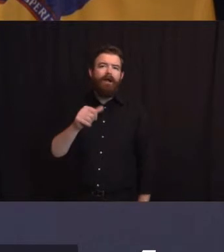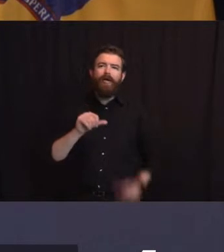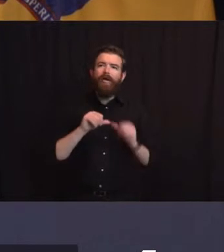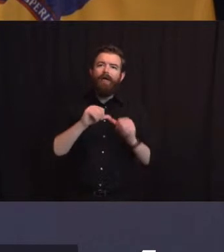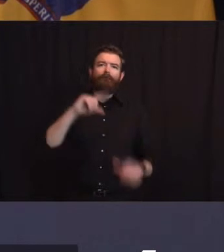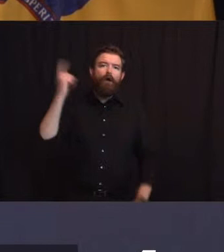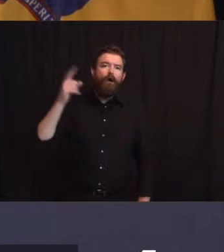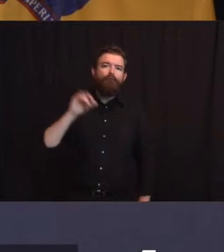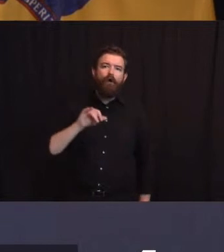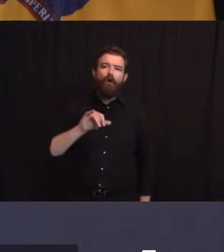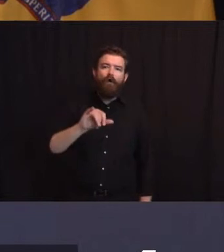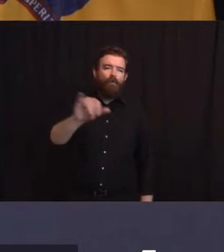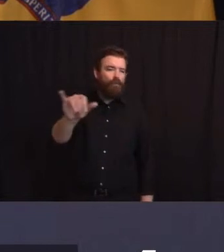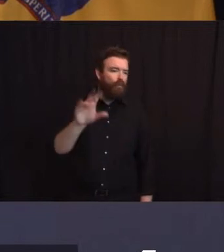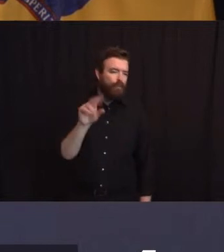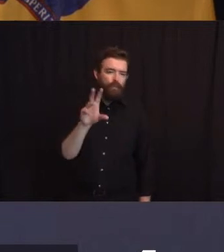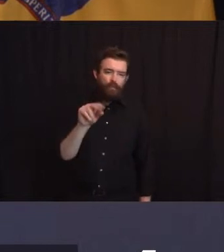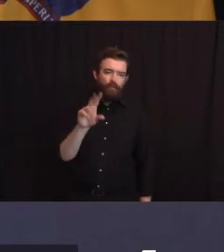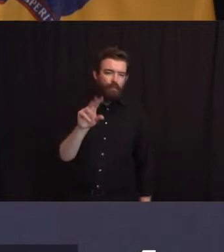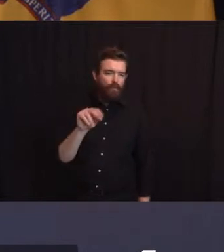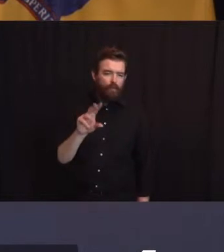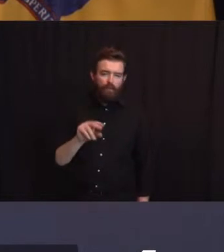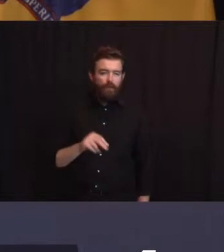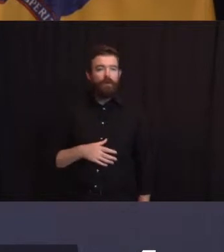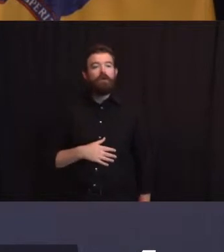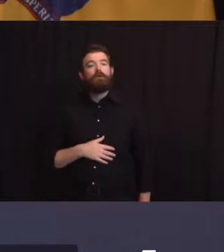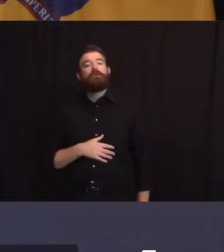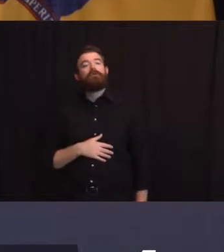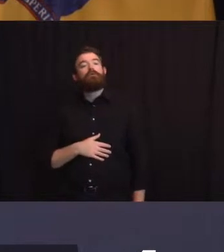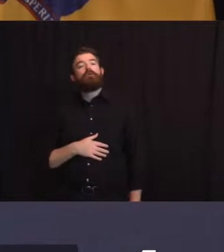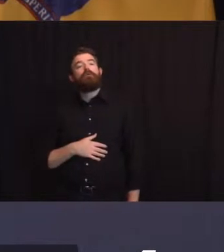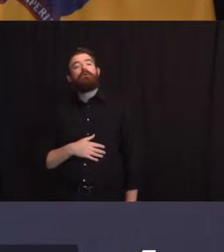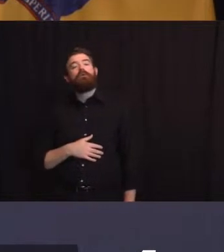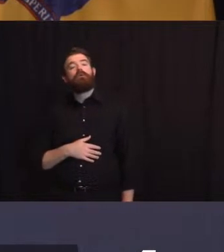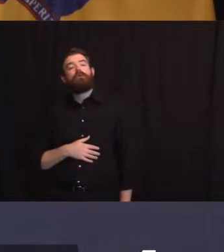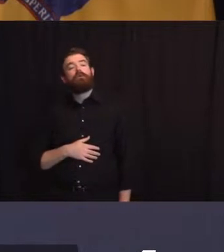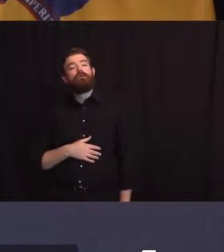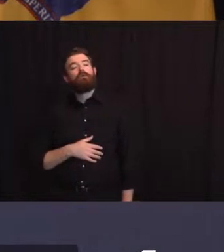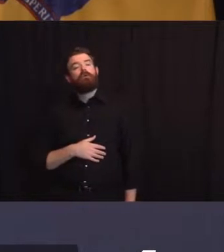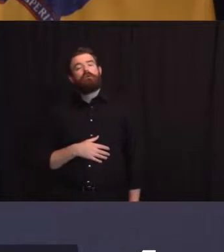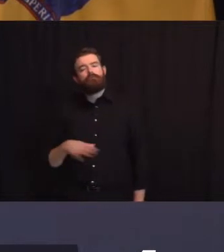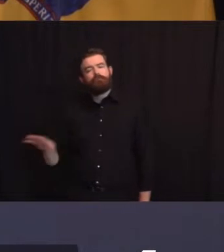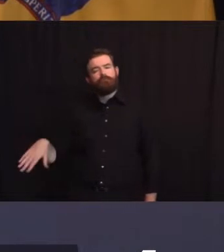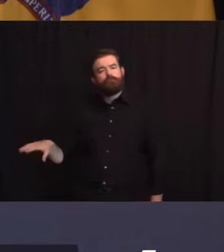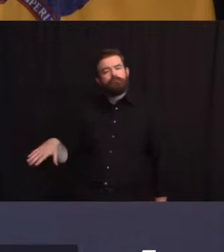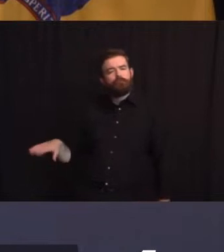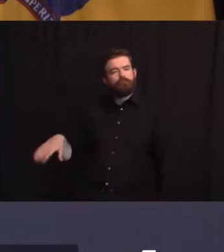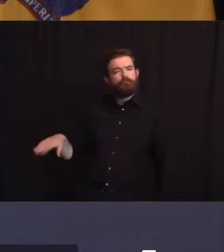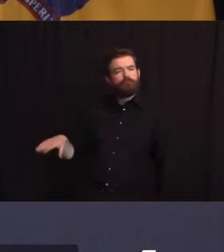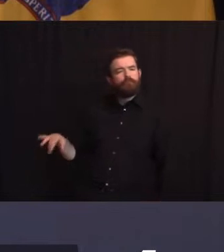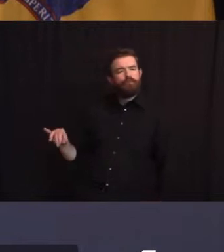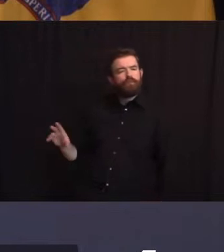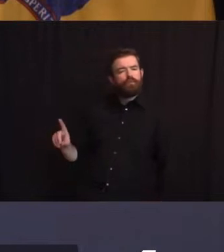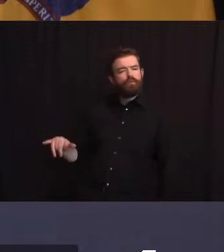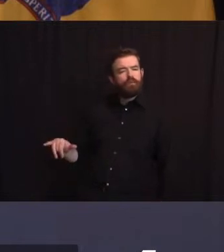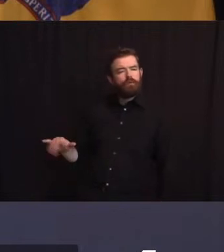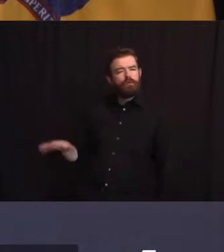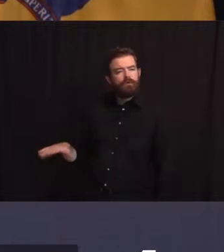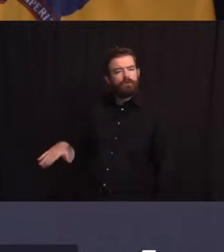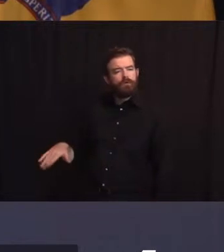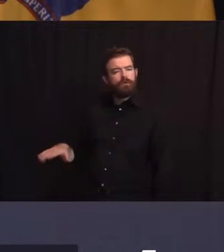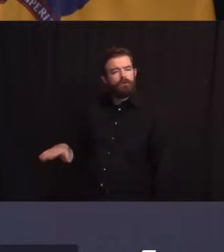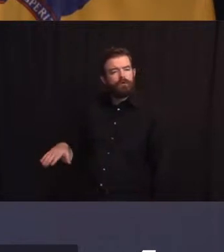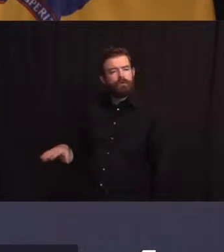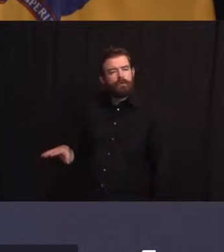afternoon. Commissioner Bersacelli, for you, what specifically would be a metric that you could name that would indicate the state is ready for